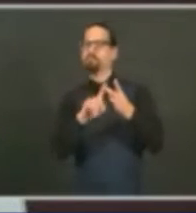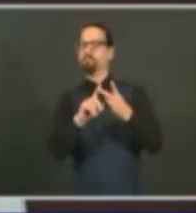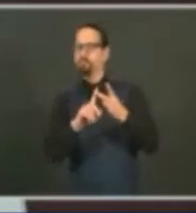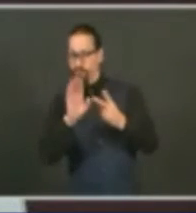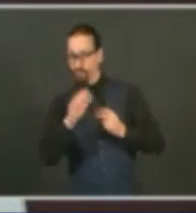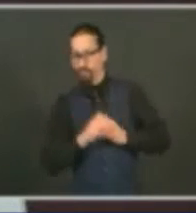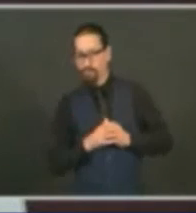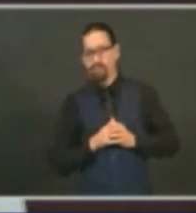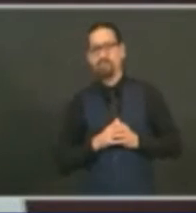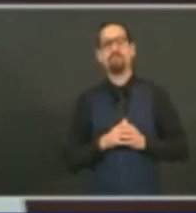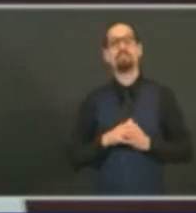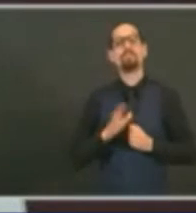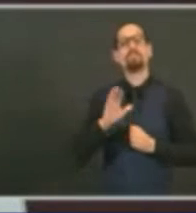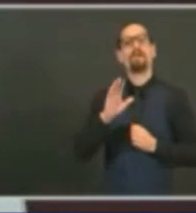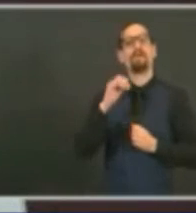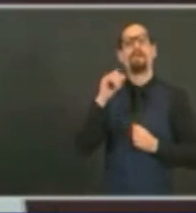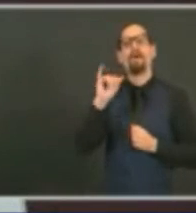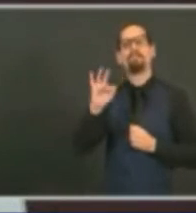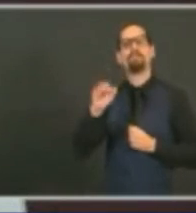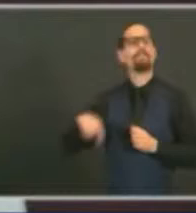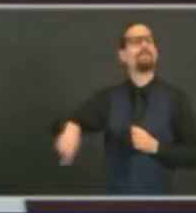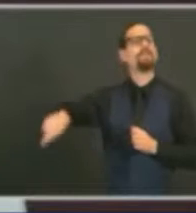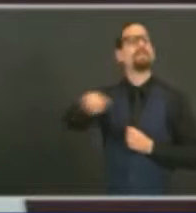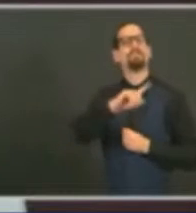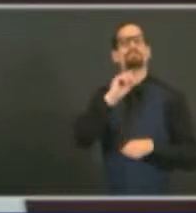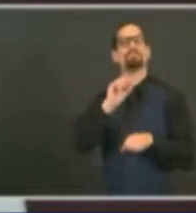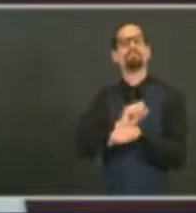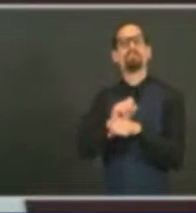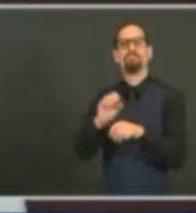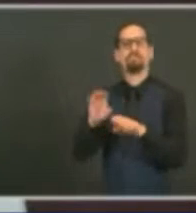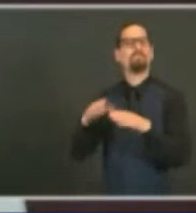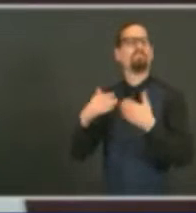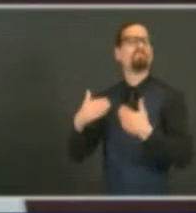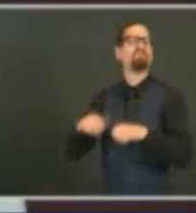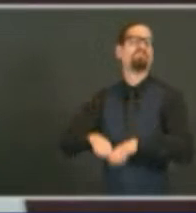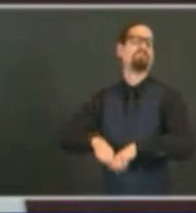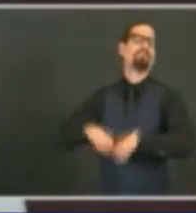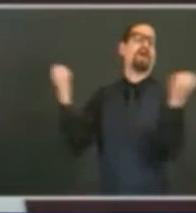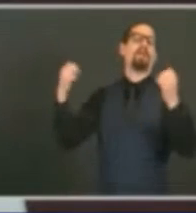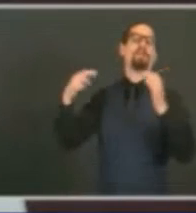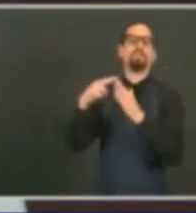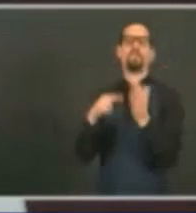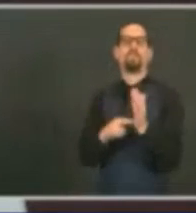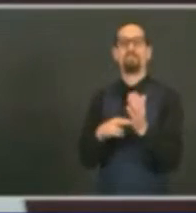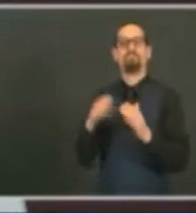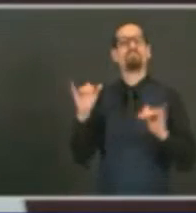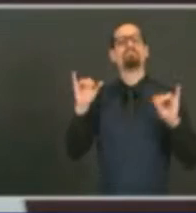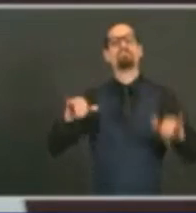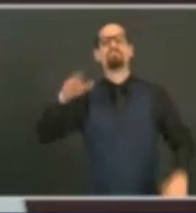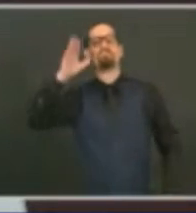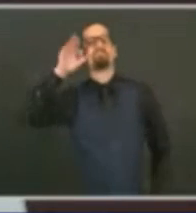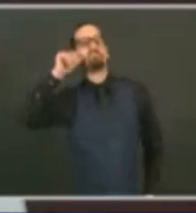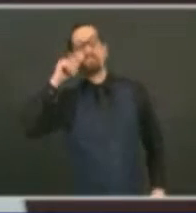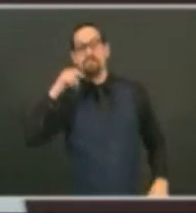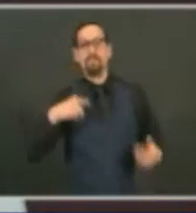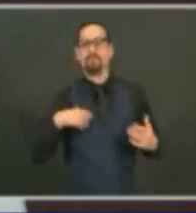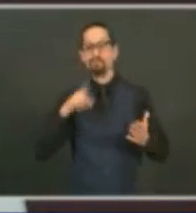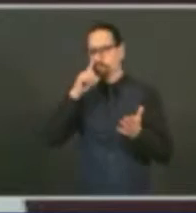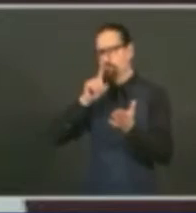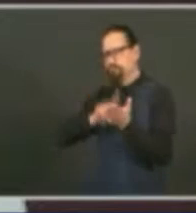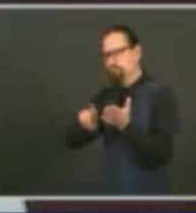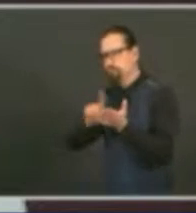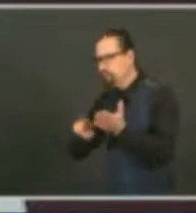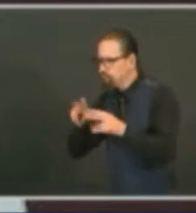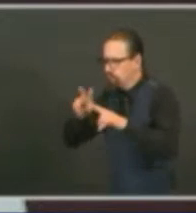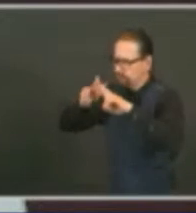if they clearly are in violation, there'll be an inspection or at least an observation as to whether they're open